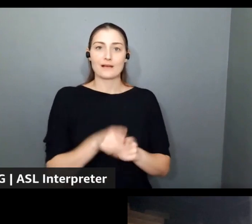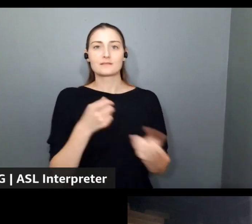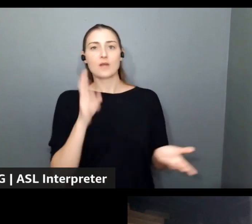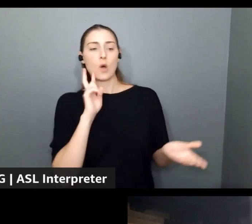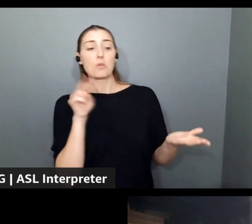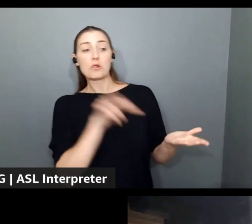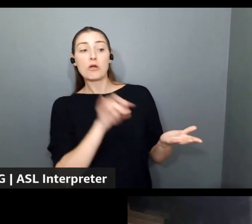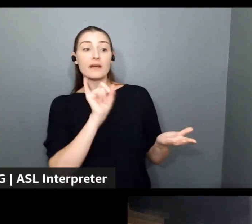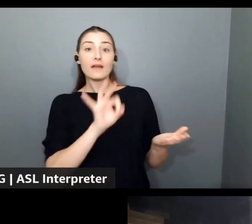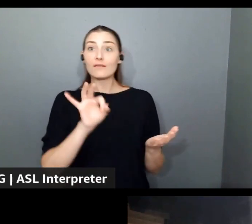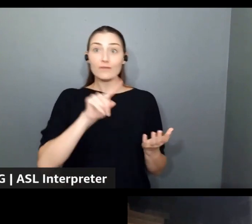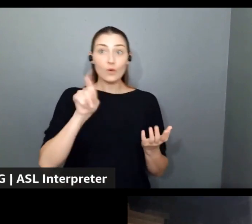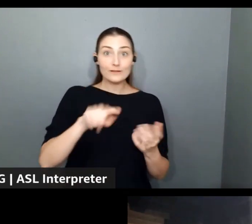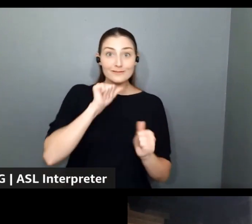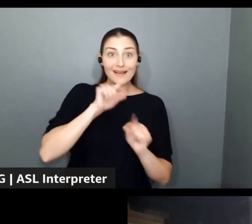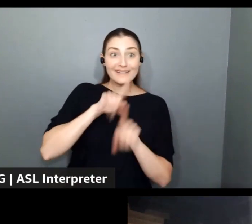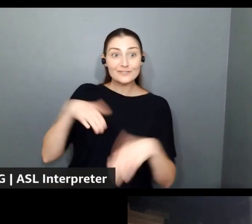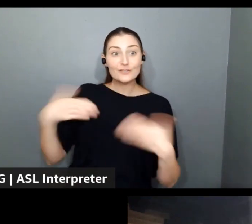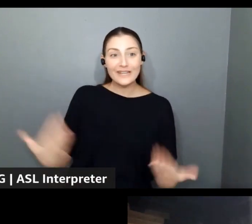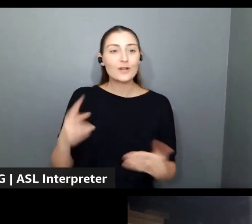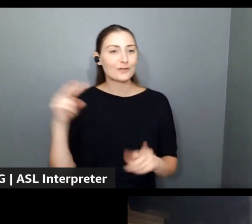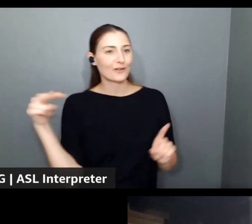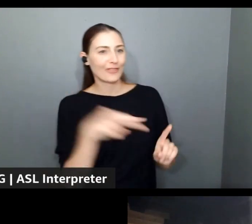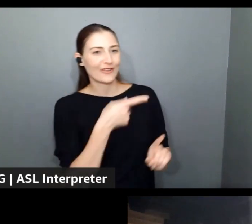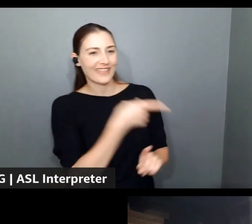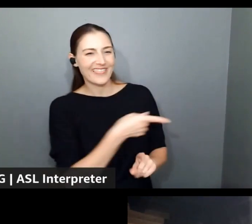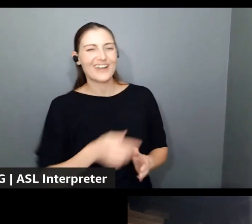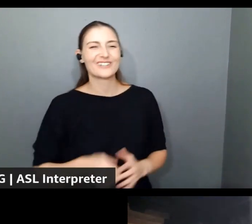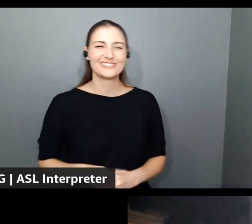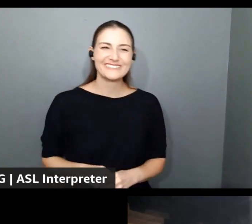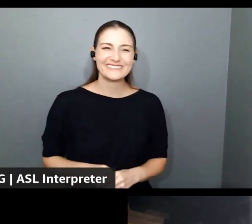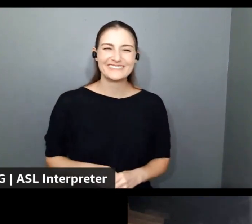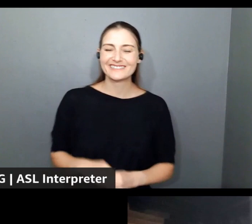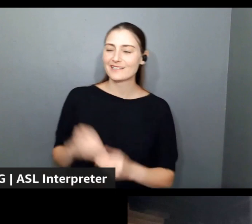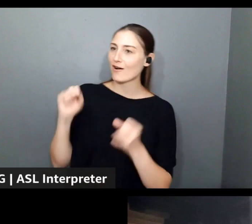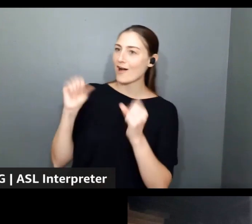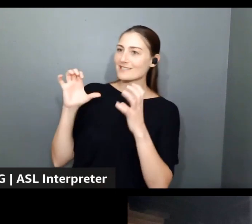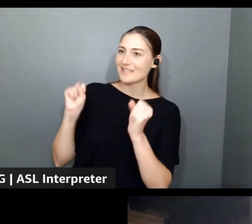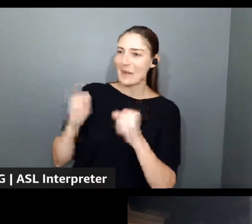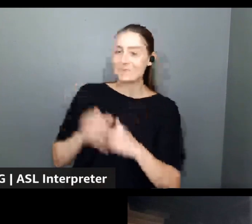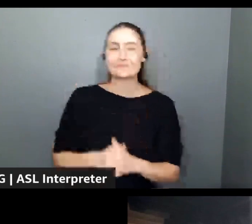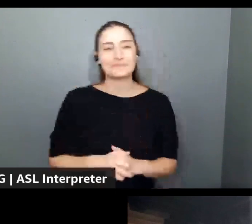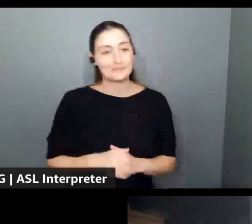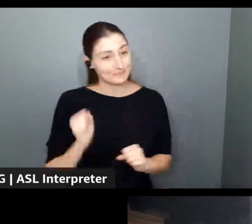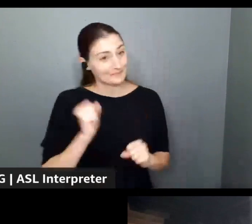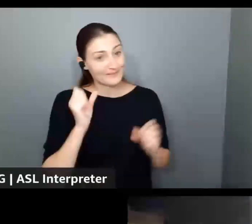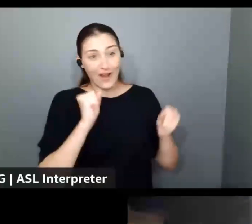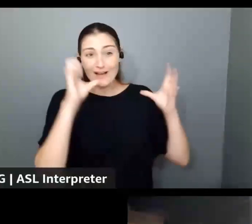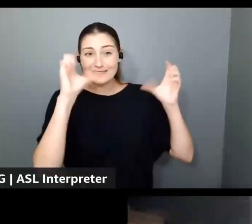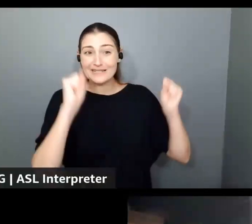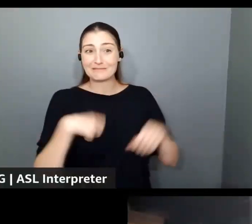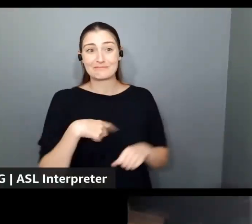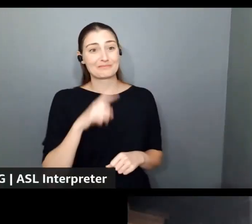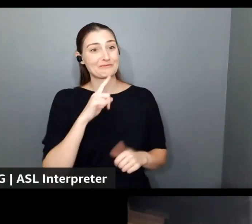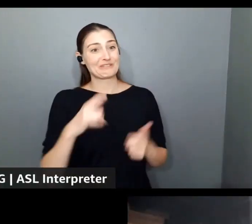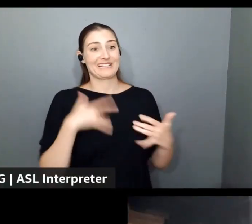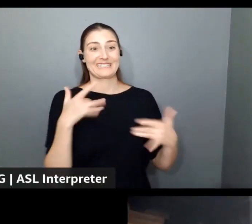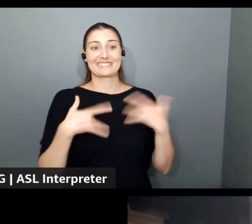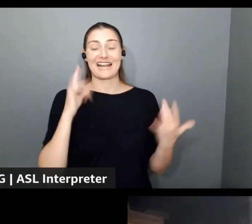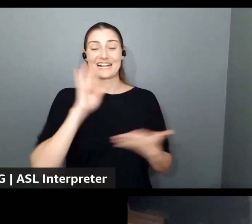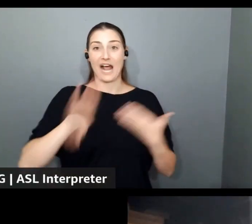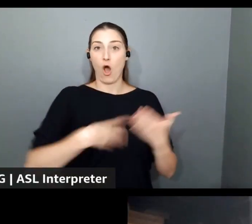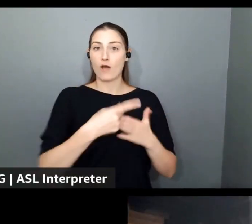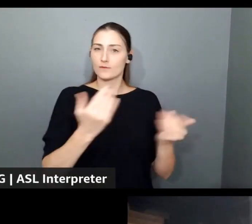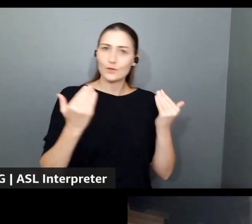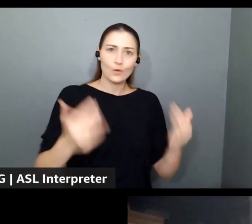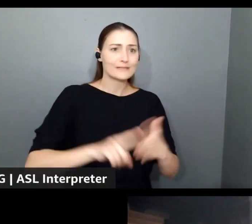question answered. Awesome. Awesome. Well, I'm really excited for all of you to get started